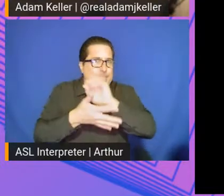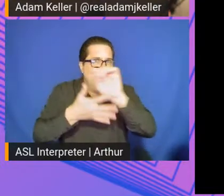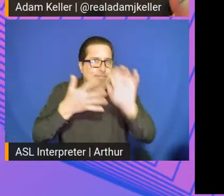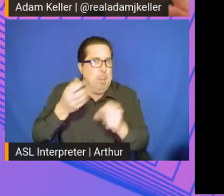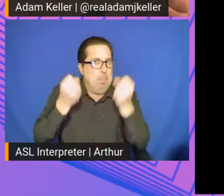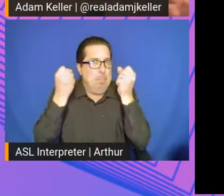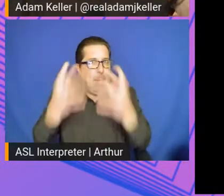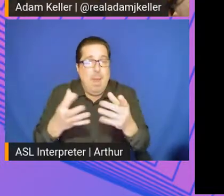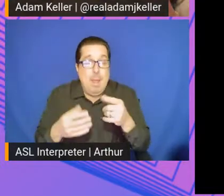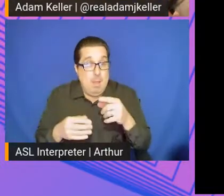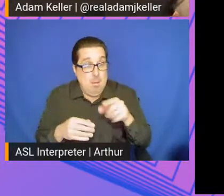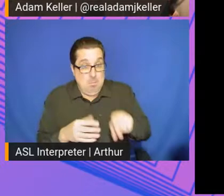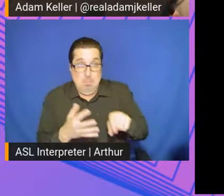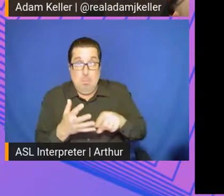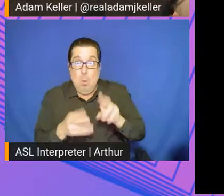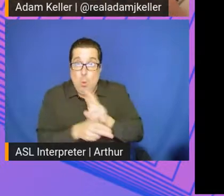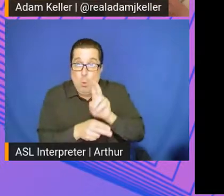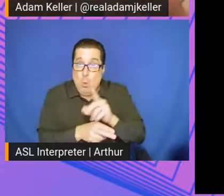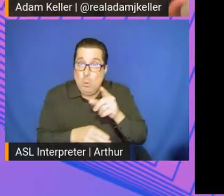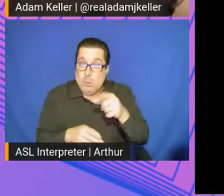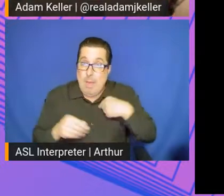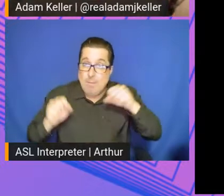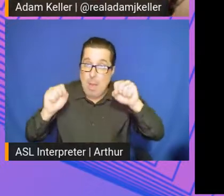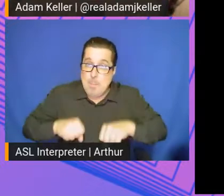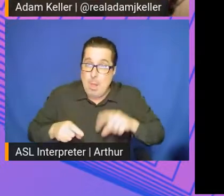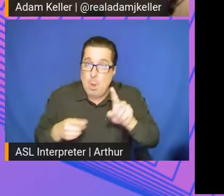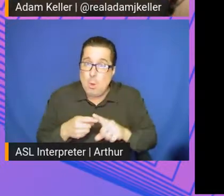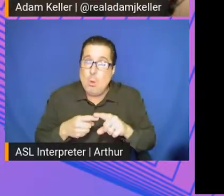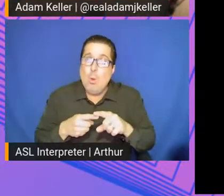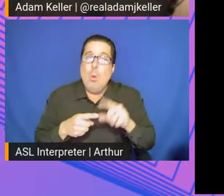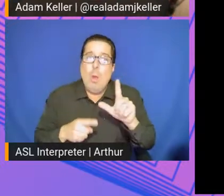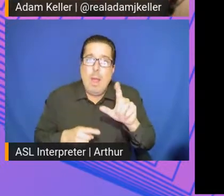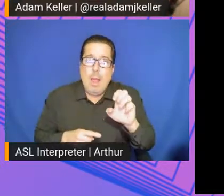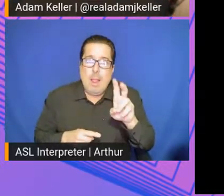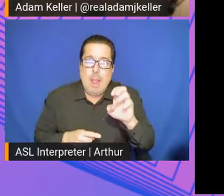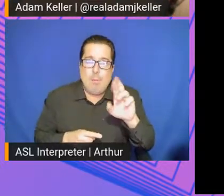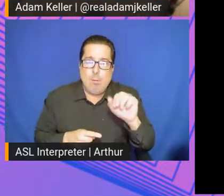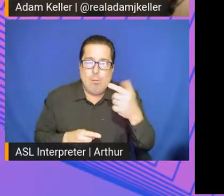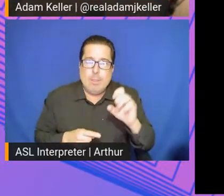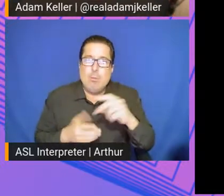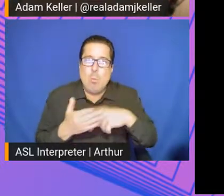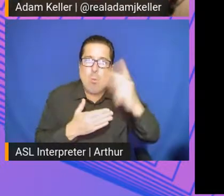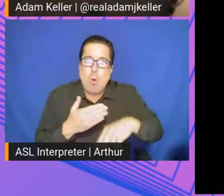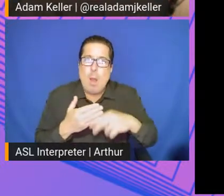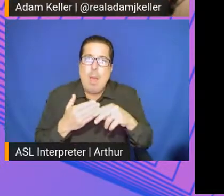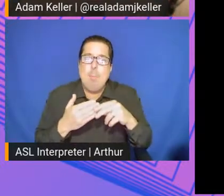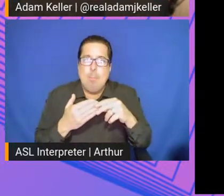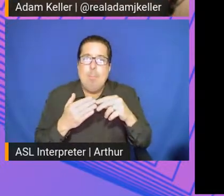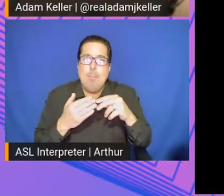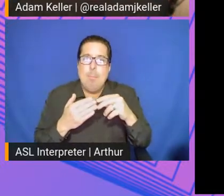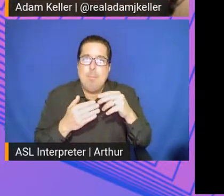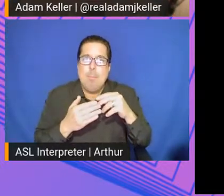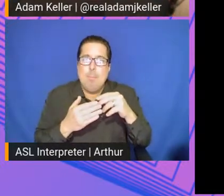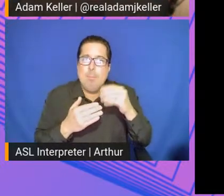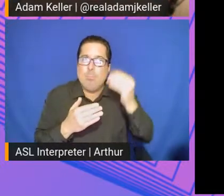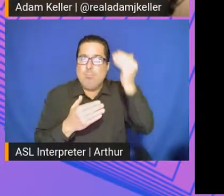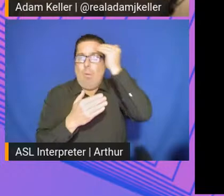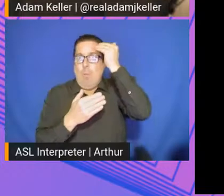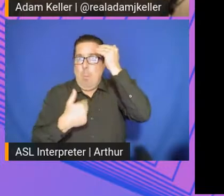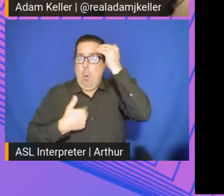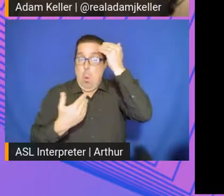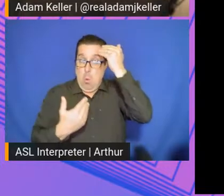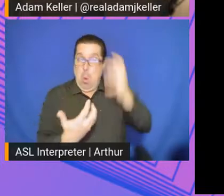So having the ability to leverage a programming language you're familiar with, but in addition